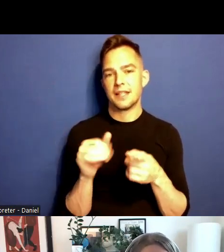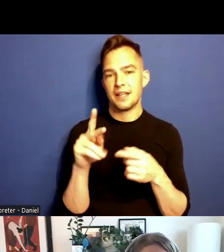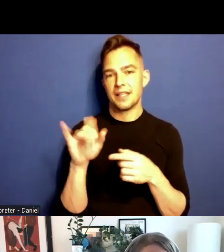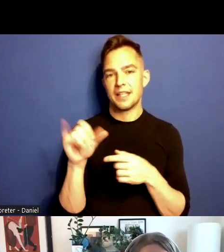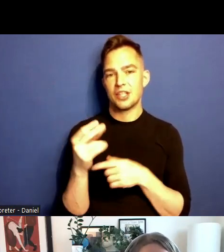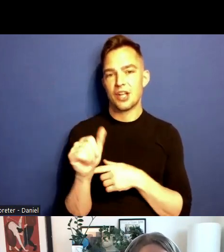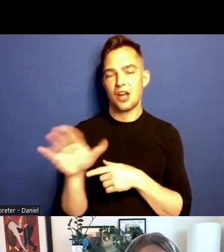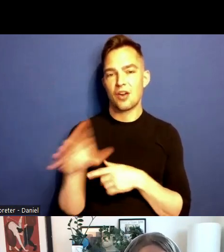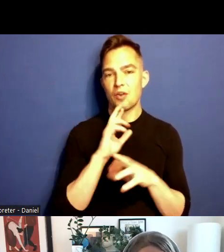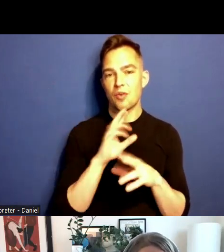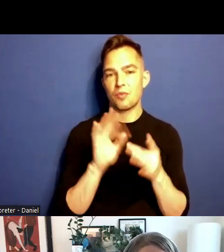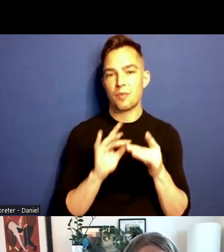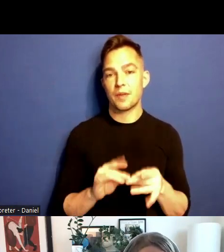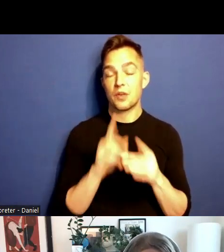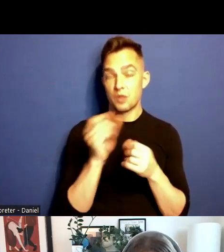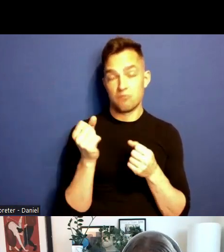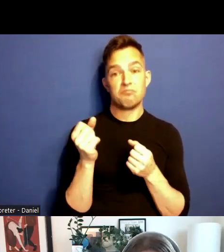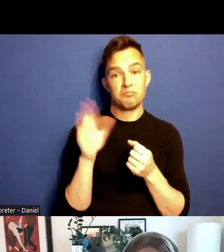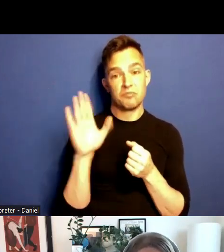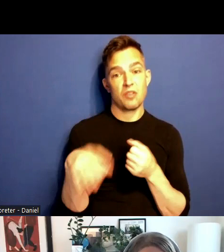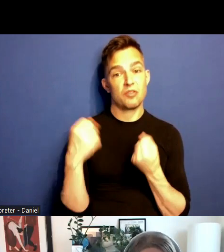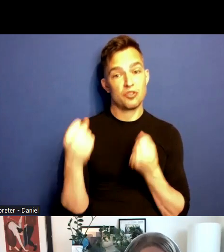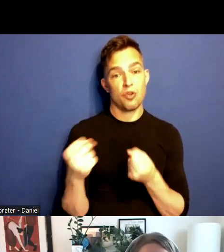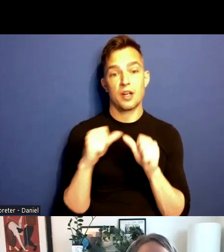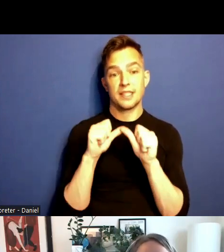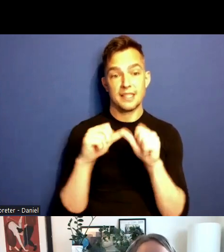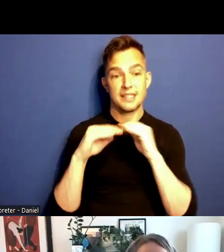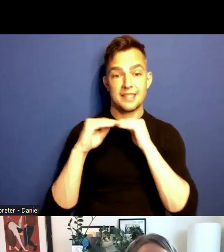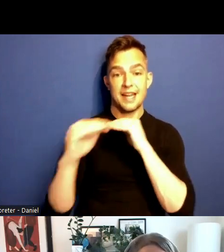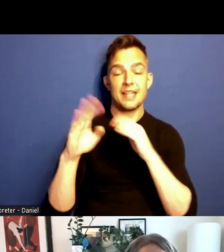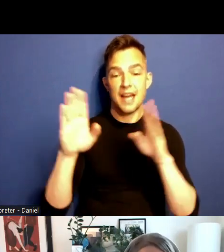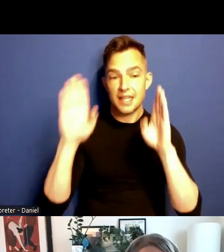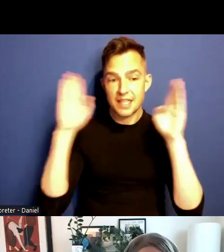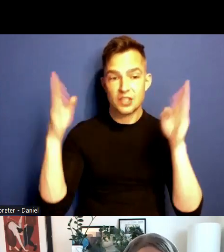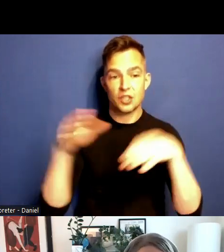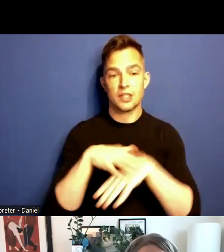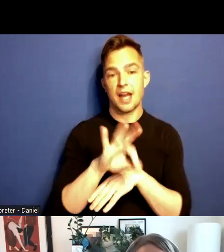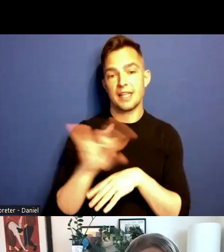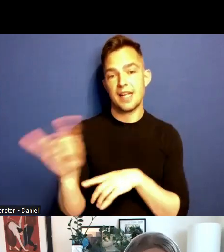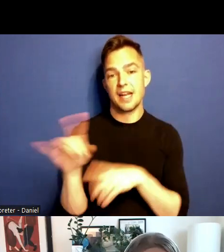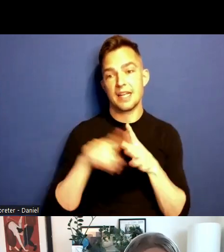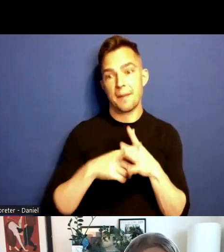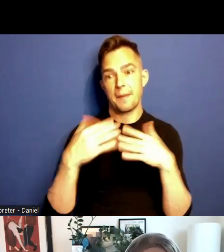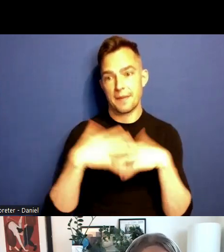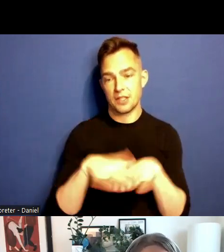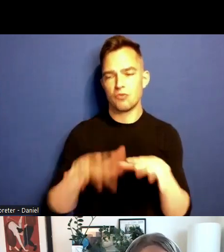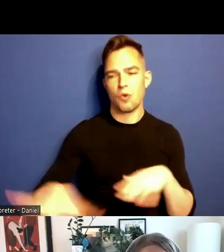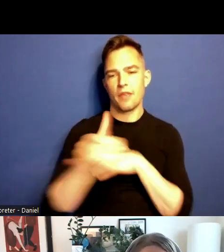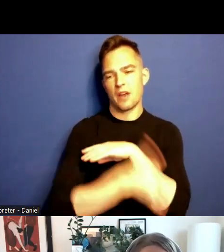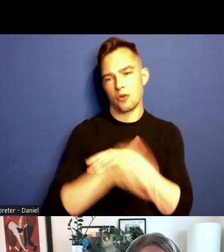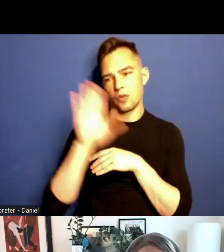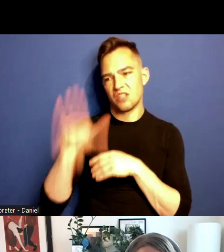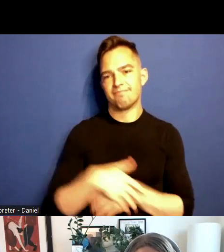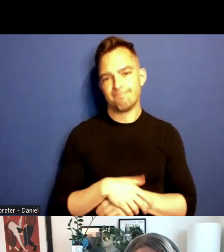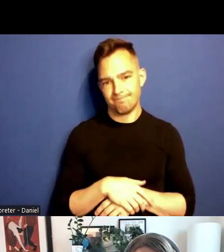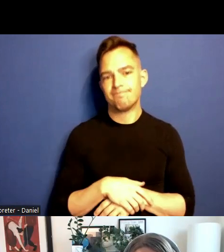remarks, there really is strong and sustained attention on 988 implementation all across the country.